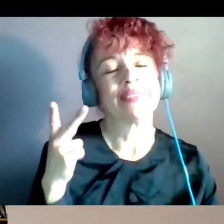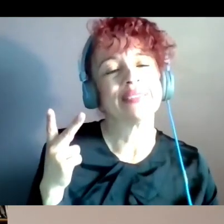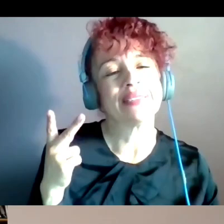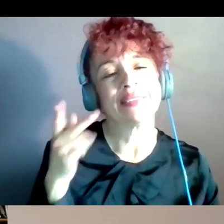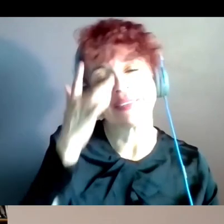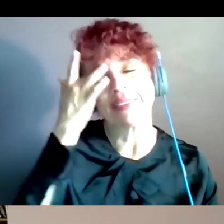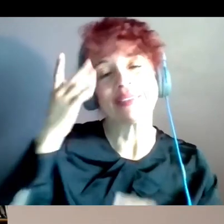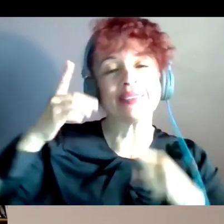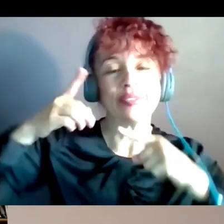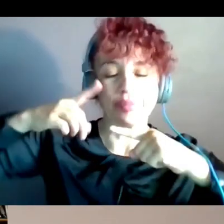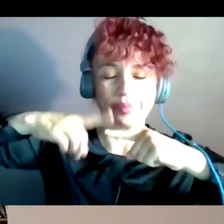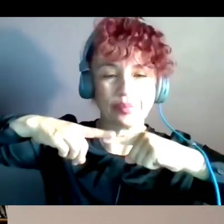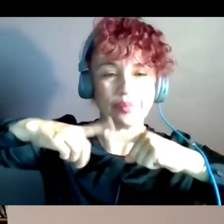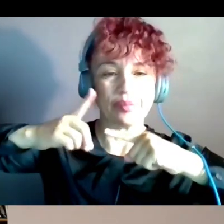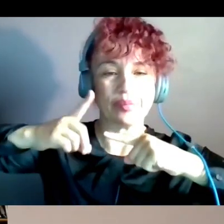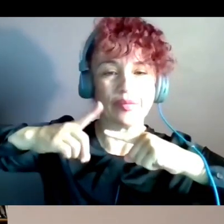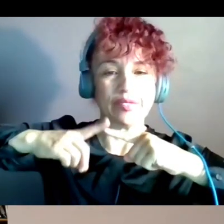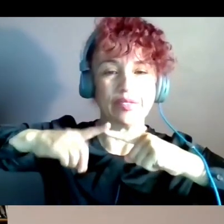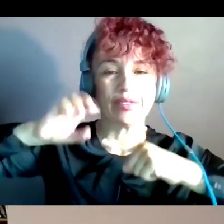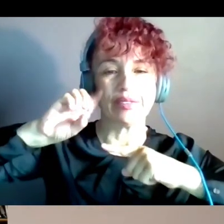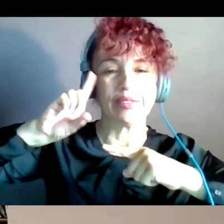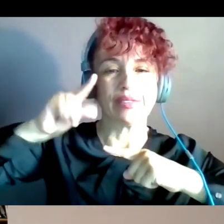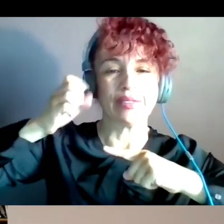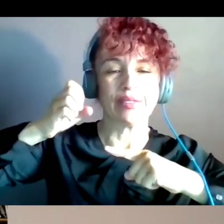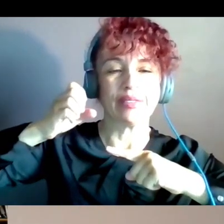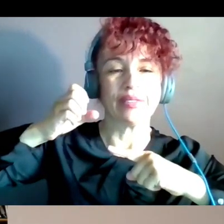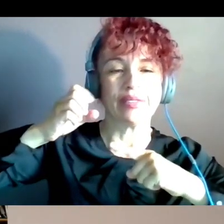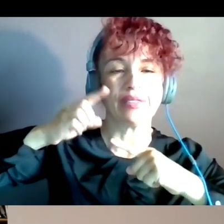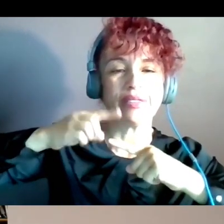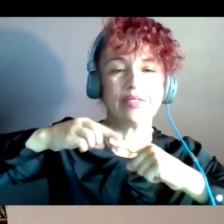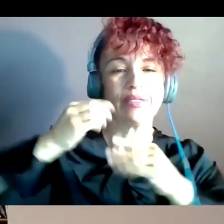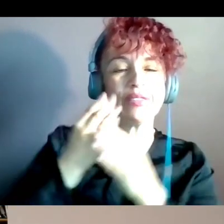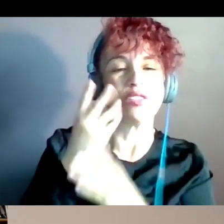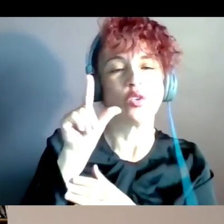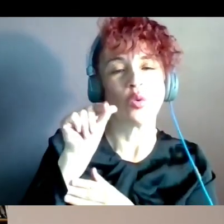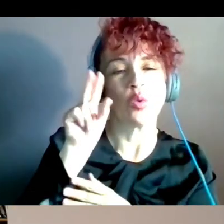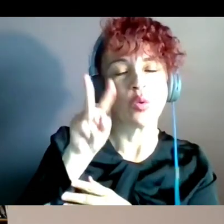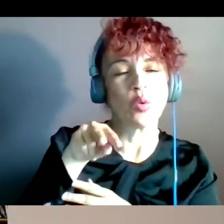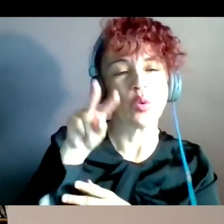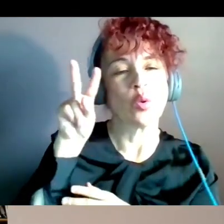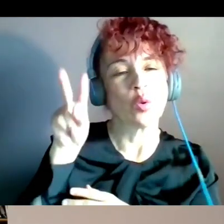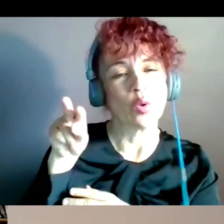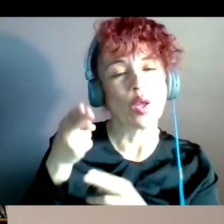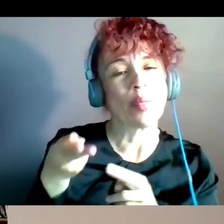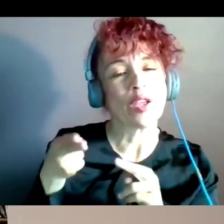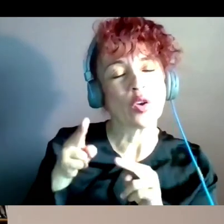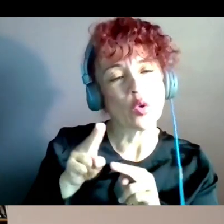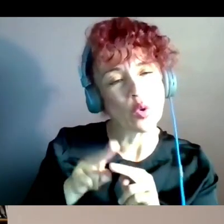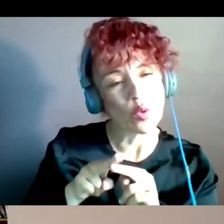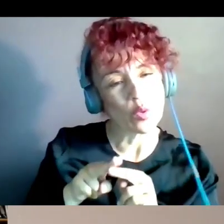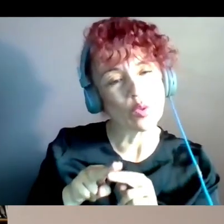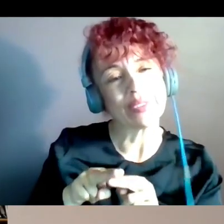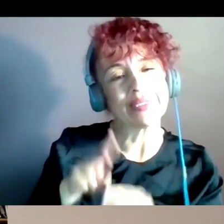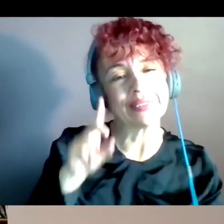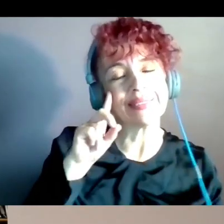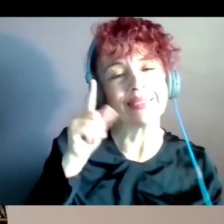the angle of the edge of the sharpening tool for pine was generally 22.5 degrees, which is easy to eyeball because it's